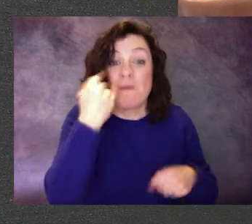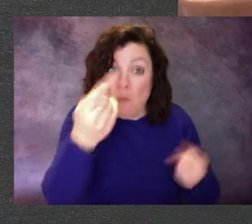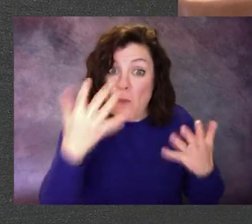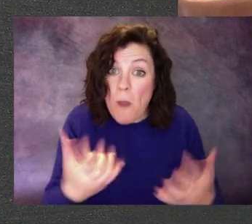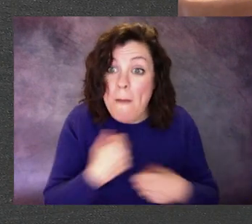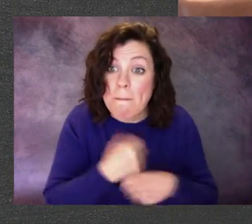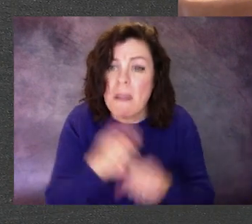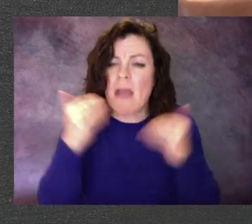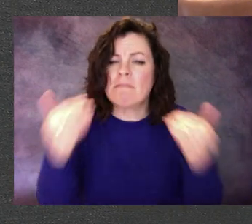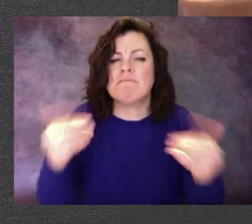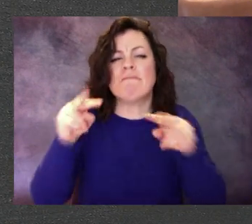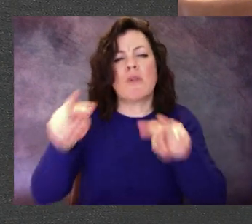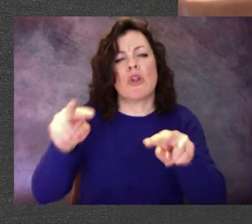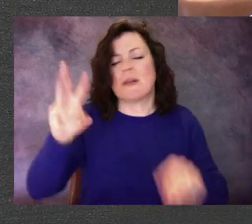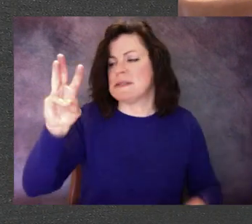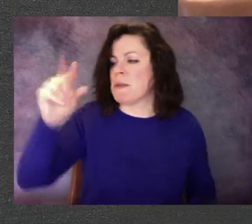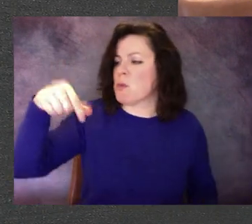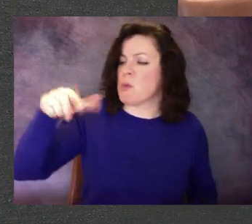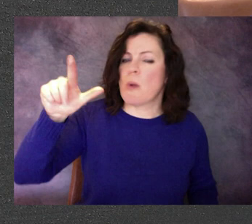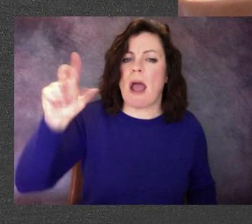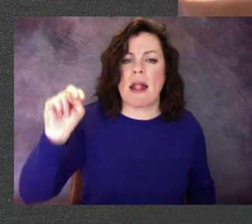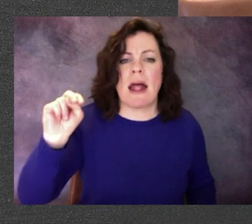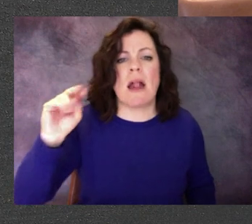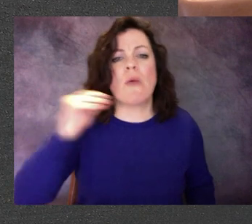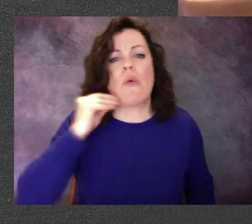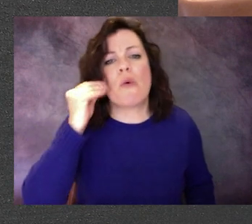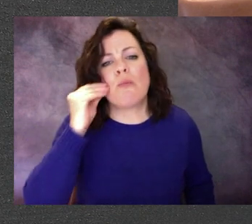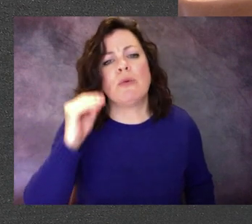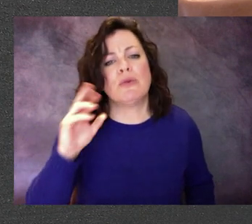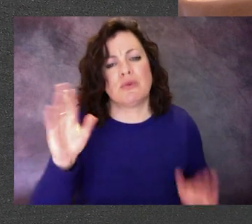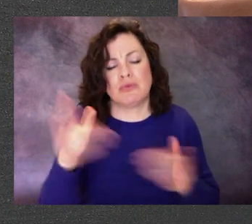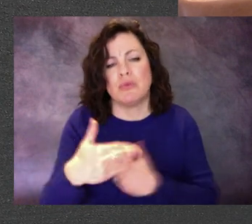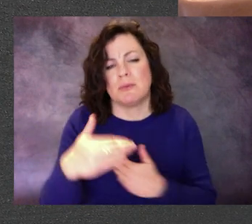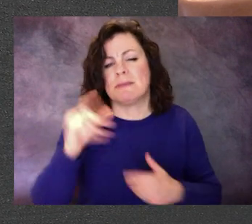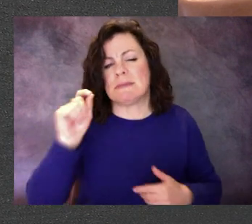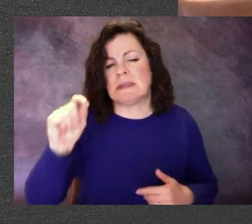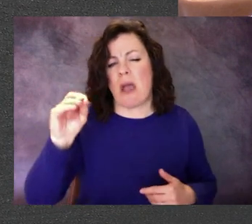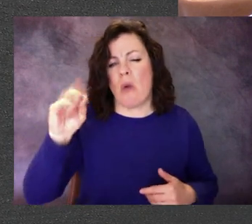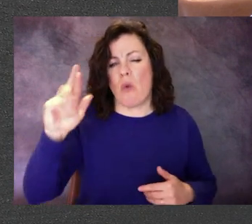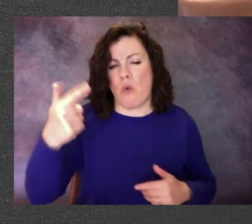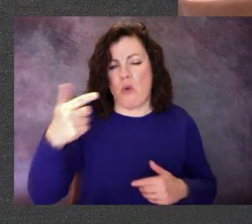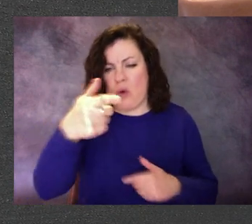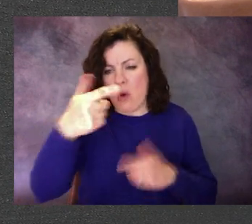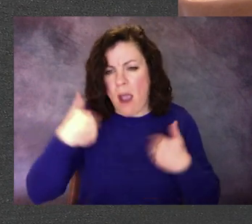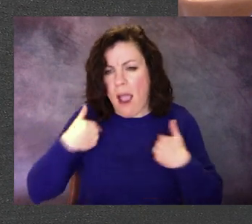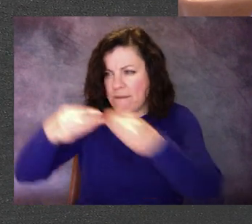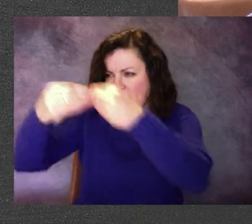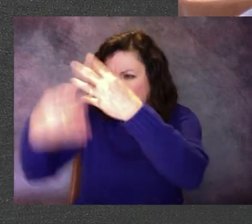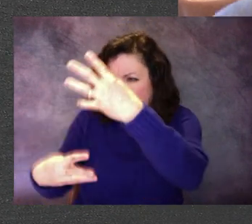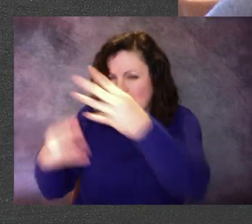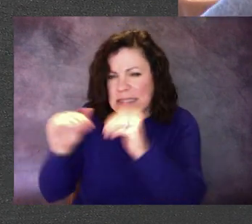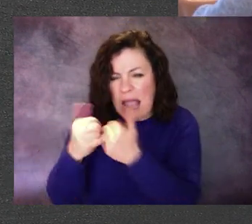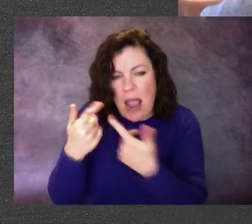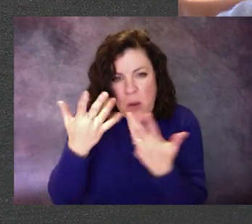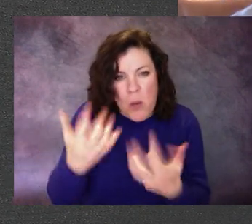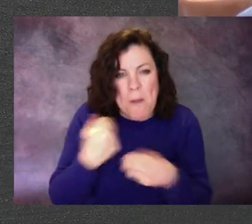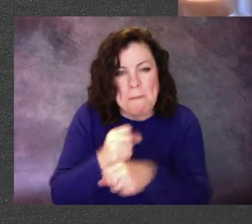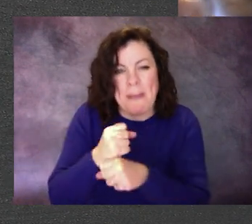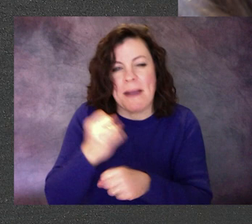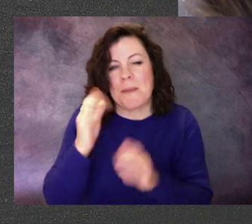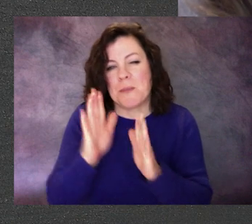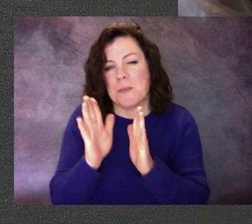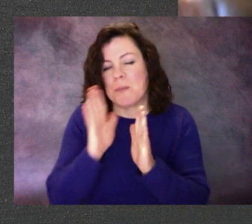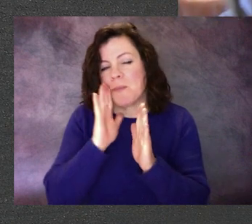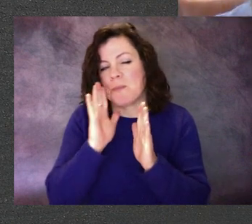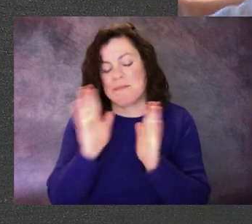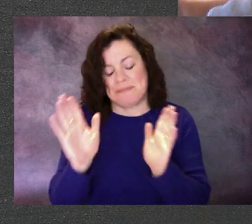WQLN.org/homeroom under favorite authors. You'll find this craft and many other really neat crafts that you can try at home. All right, so far we've